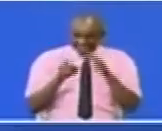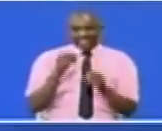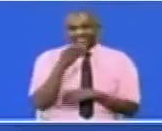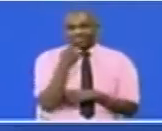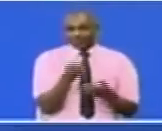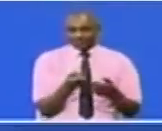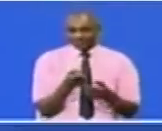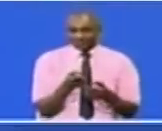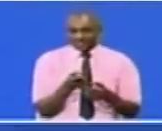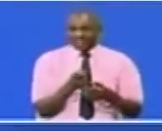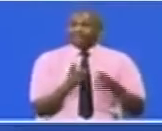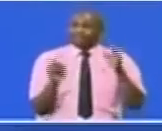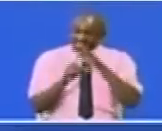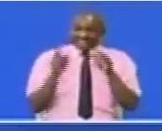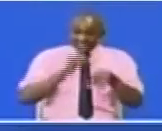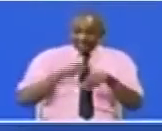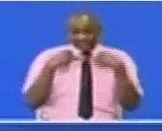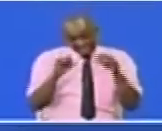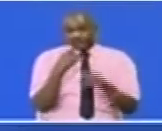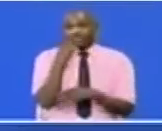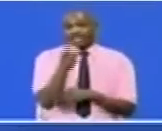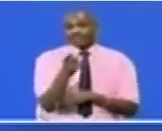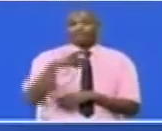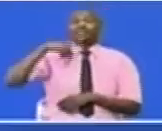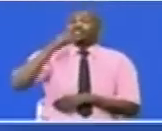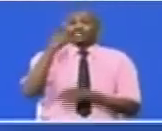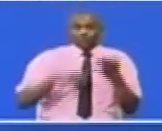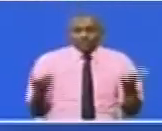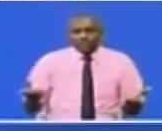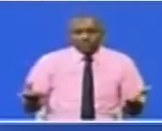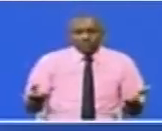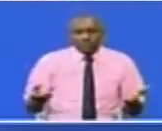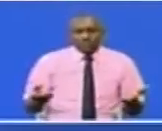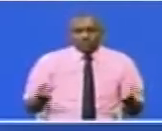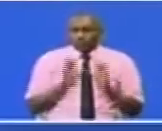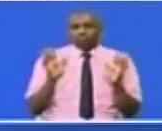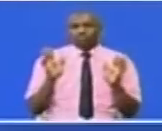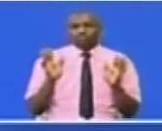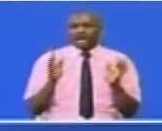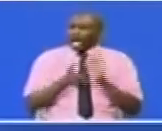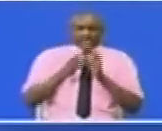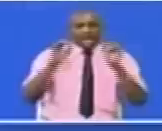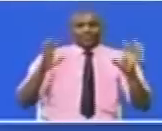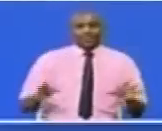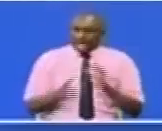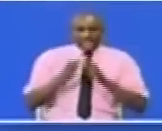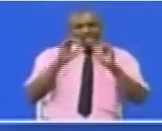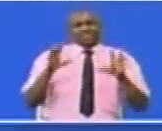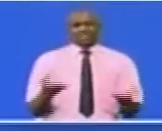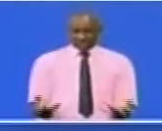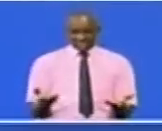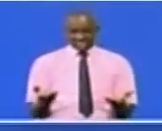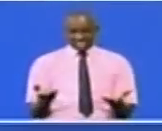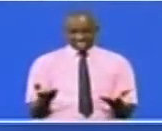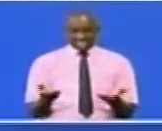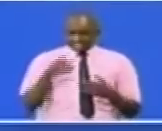The ministry has never even, when we try to engage them, the PS told us, don't worry, there's no need, there's no hurry. They have